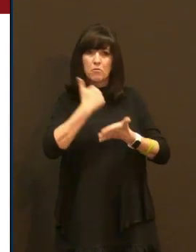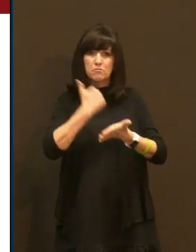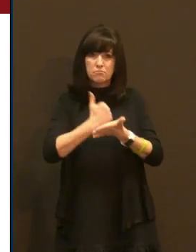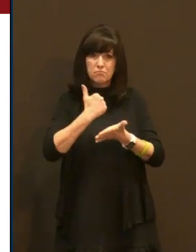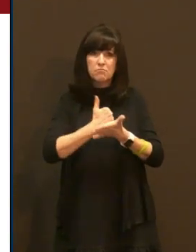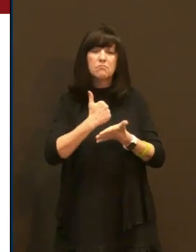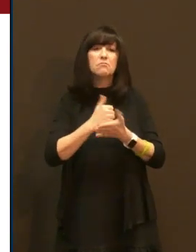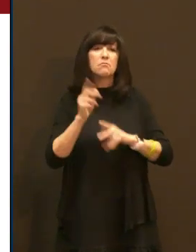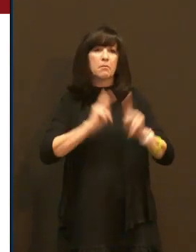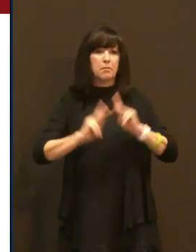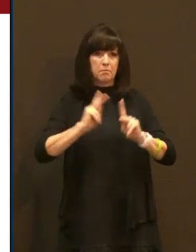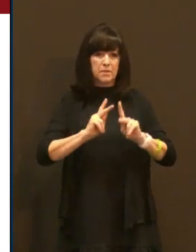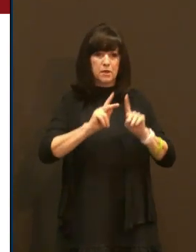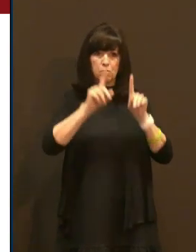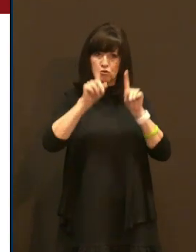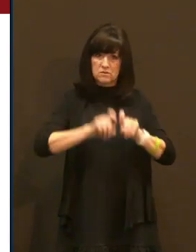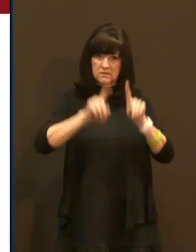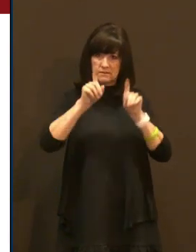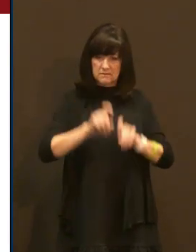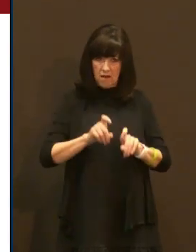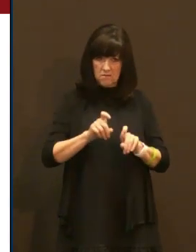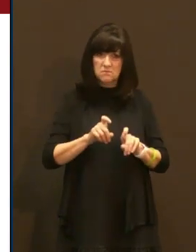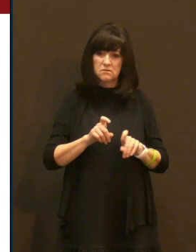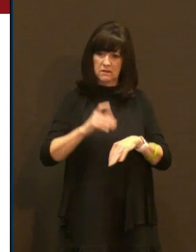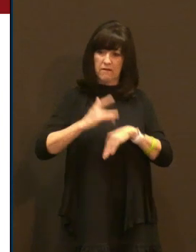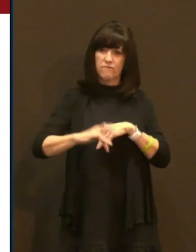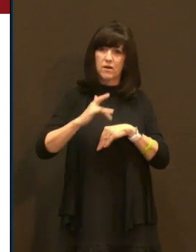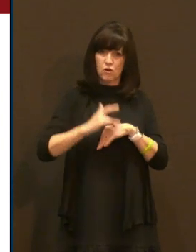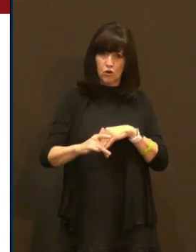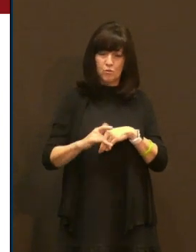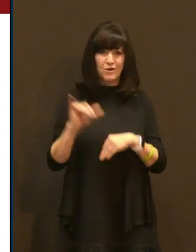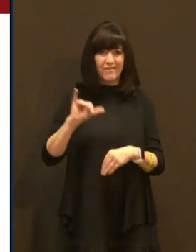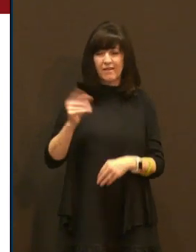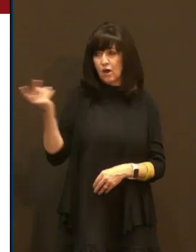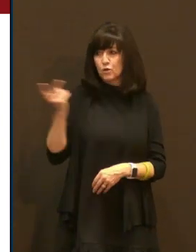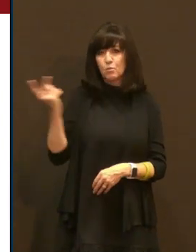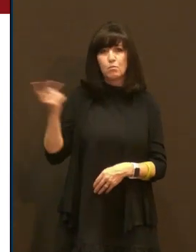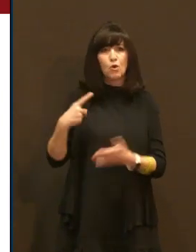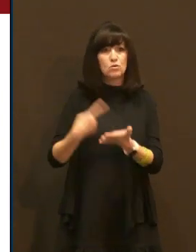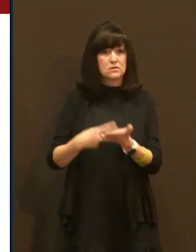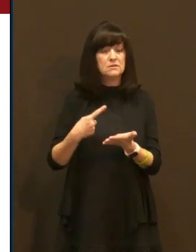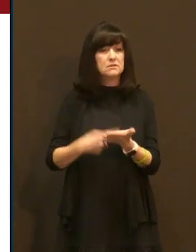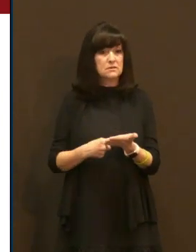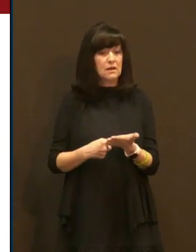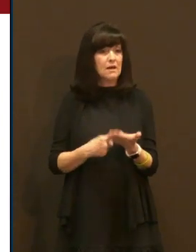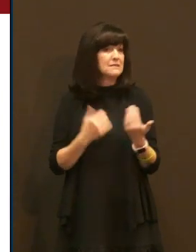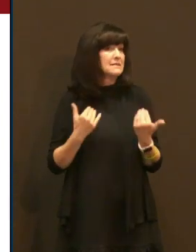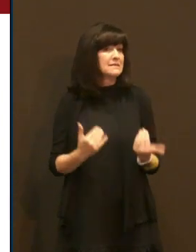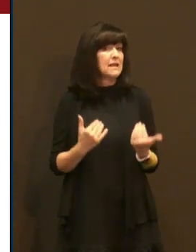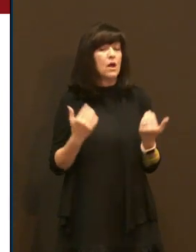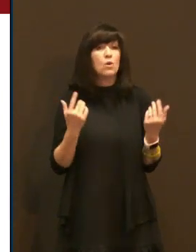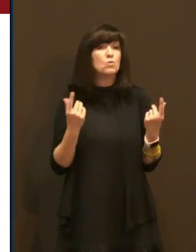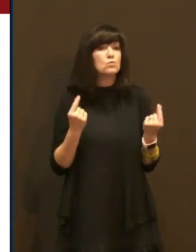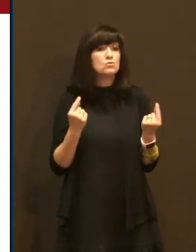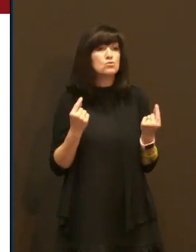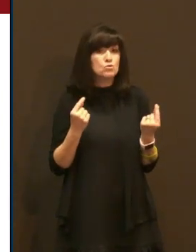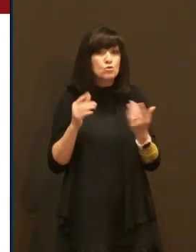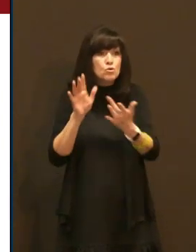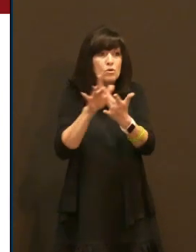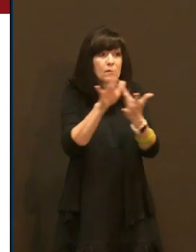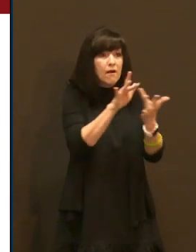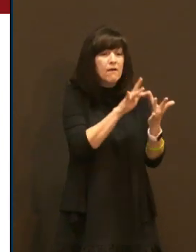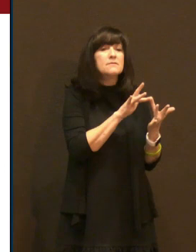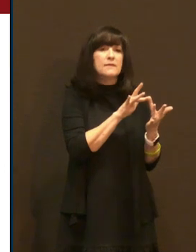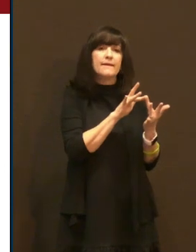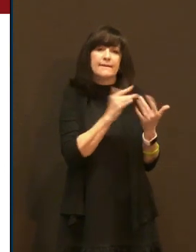them. And then, as the governor and Dr. Rattay were talking about, you know, the next step comes to drilling down in the community and employers and